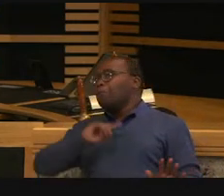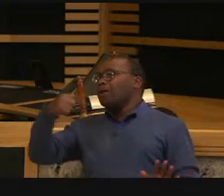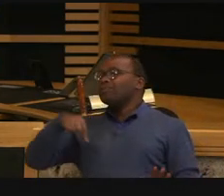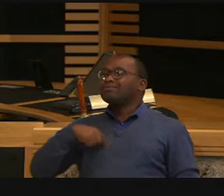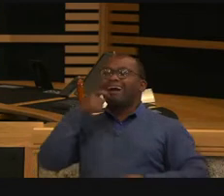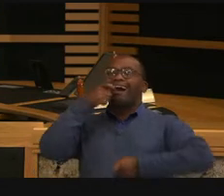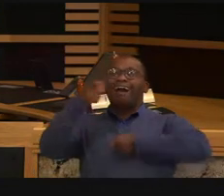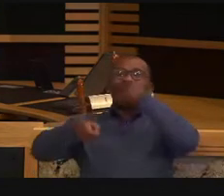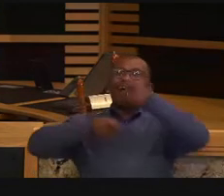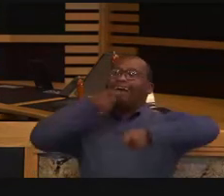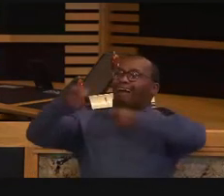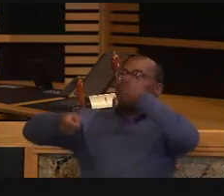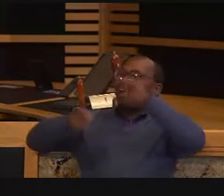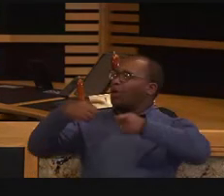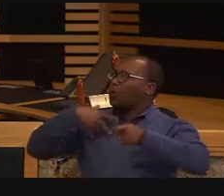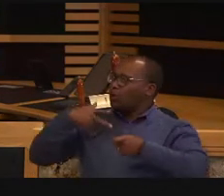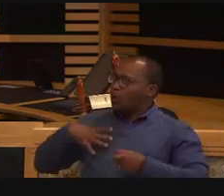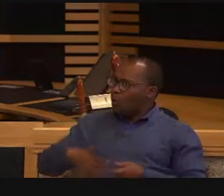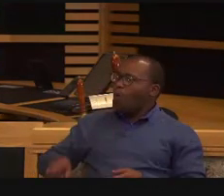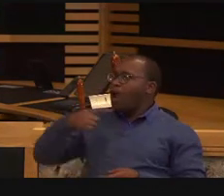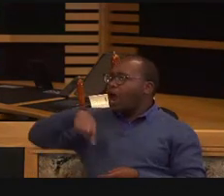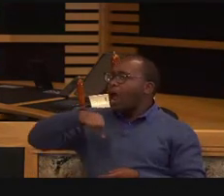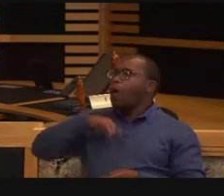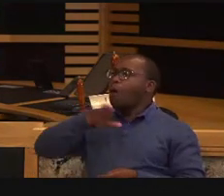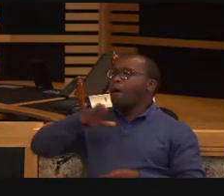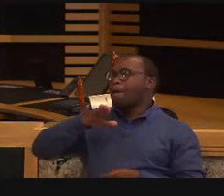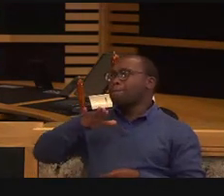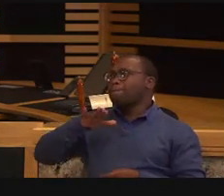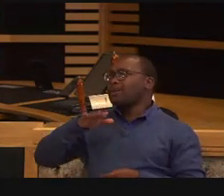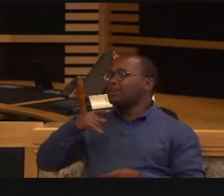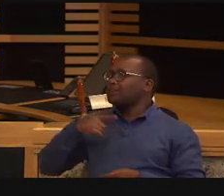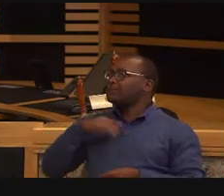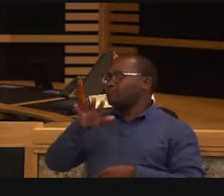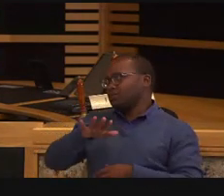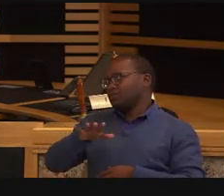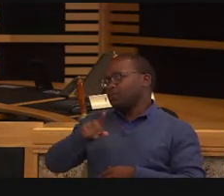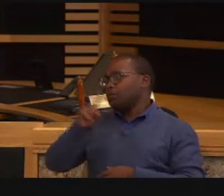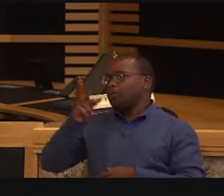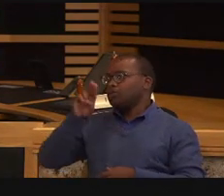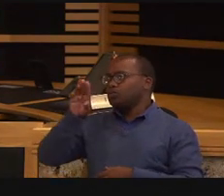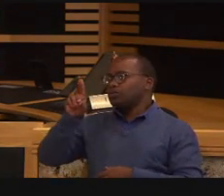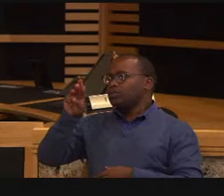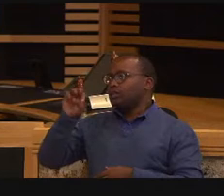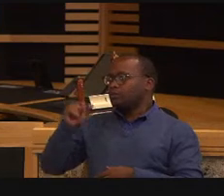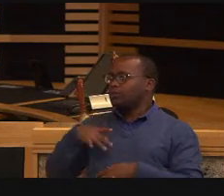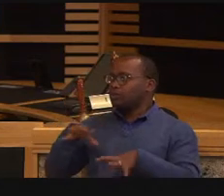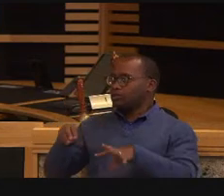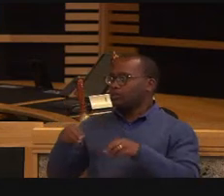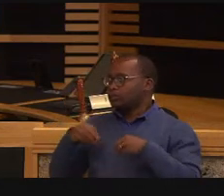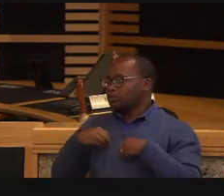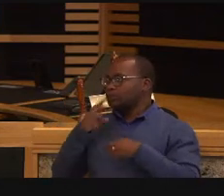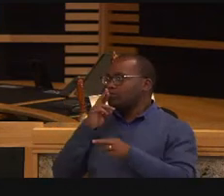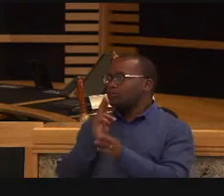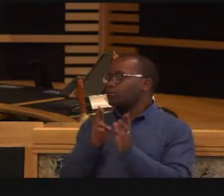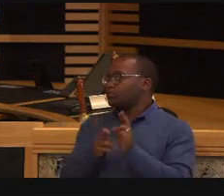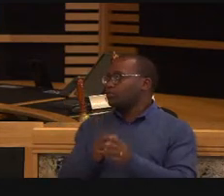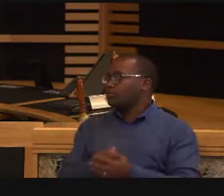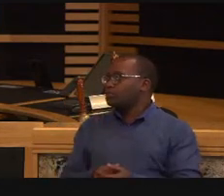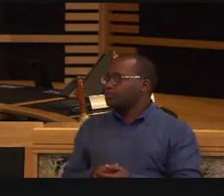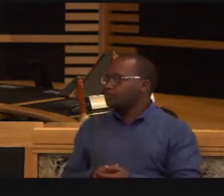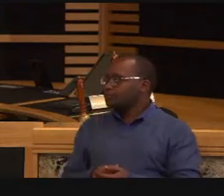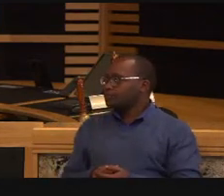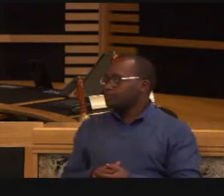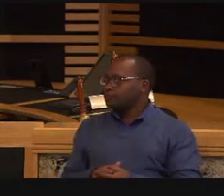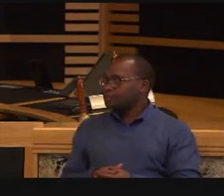our well-deserved place as women. The UTM accept the report with its recommendations. Thank you. Thank